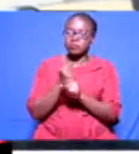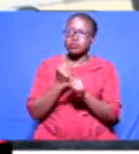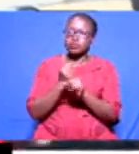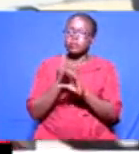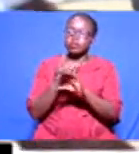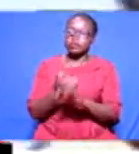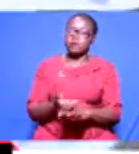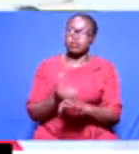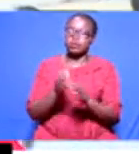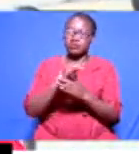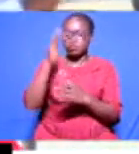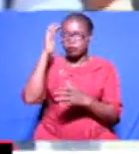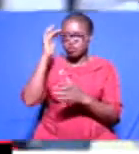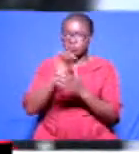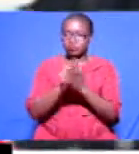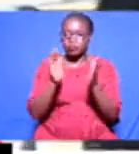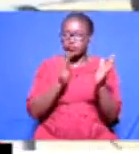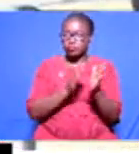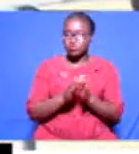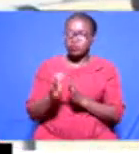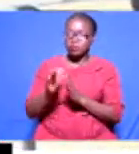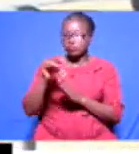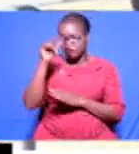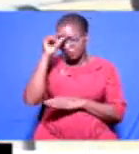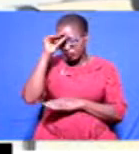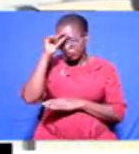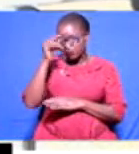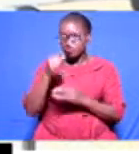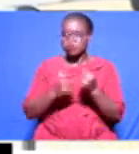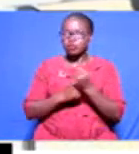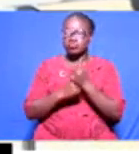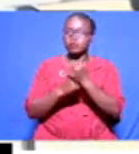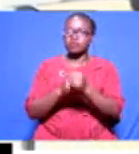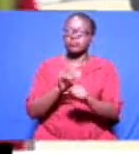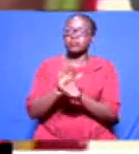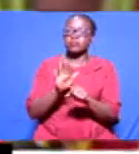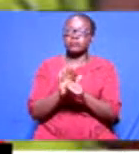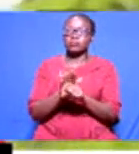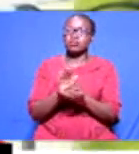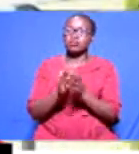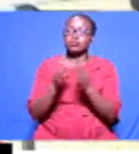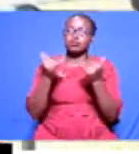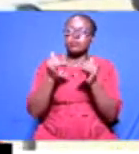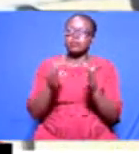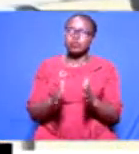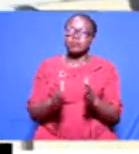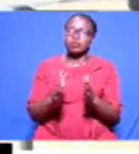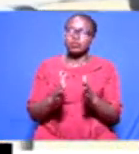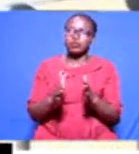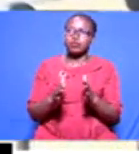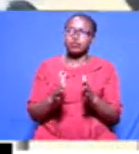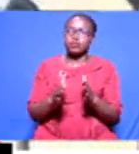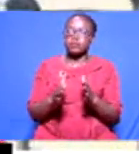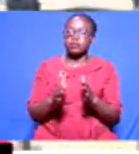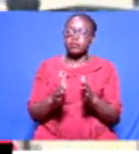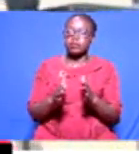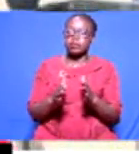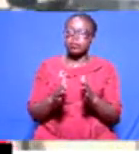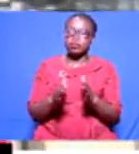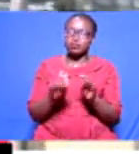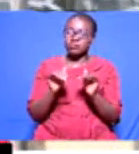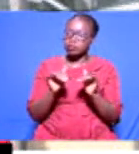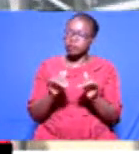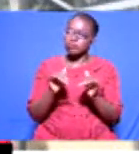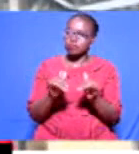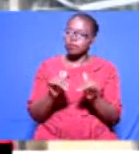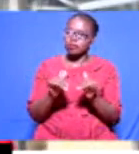I believe the preparation, the government has really supported us. The players of whom we remained with, I